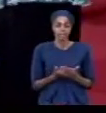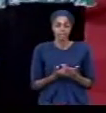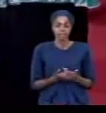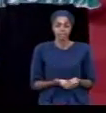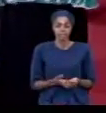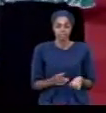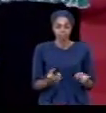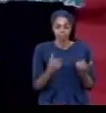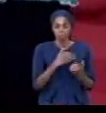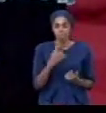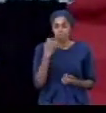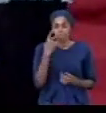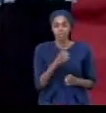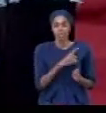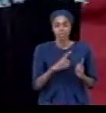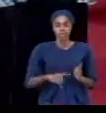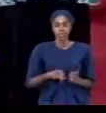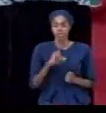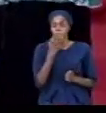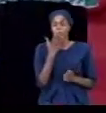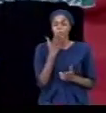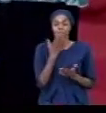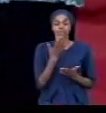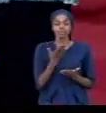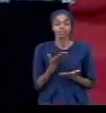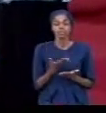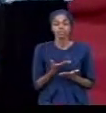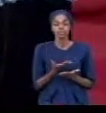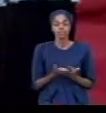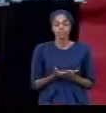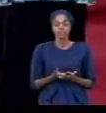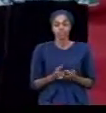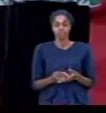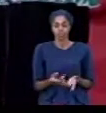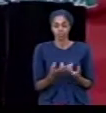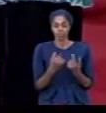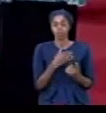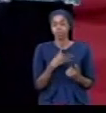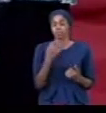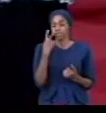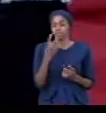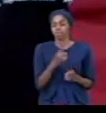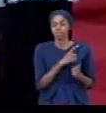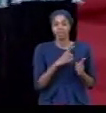see the Lord. Come and see the Lord is good. Come and see the Lord.